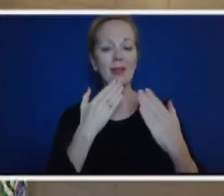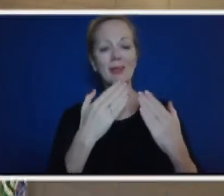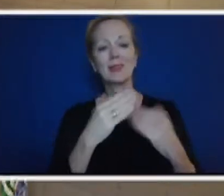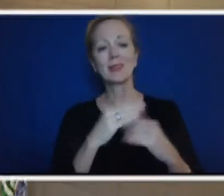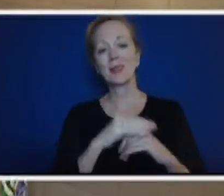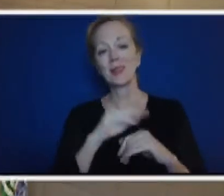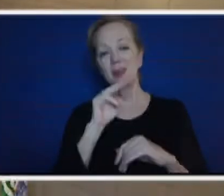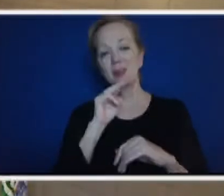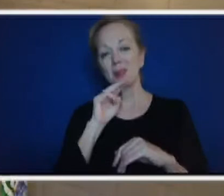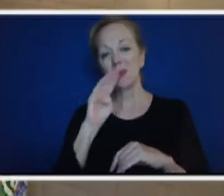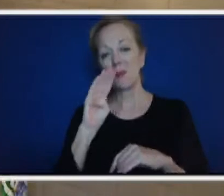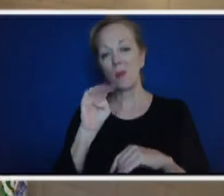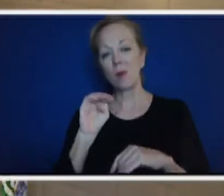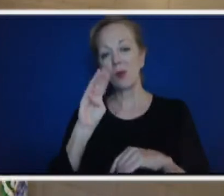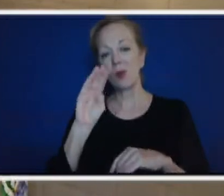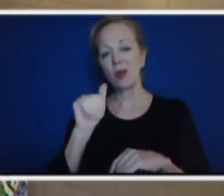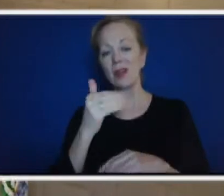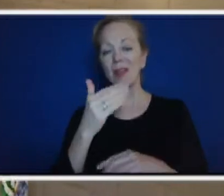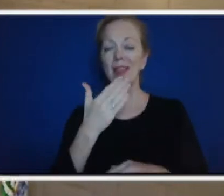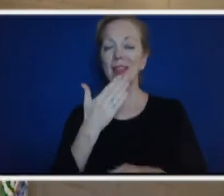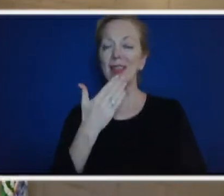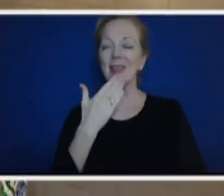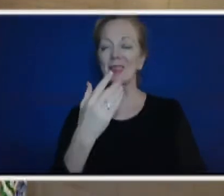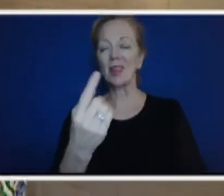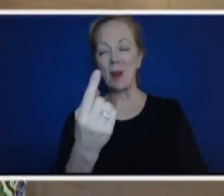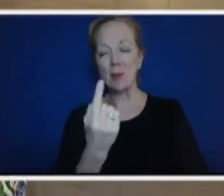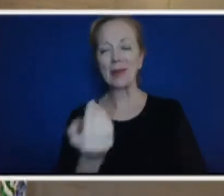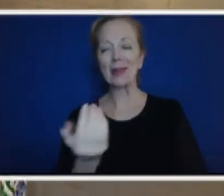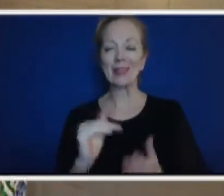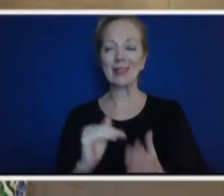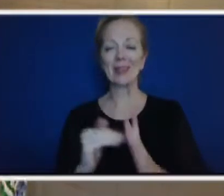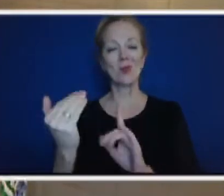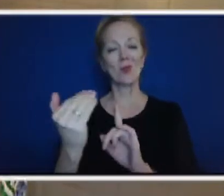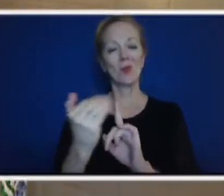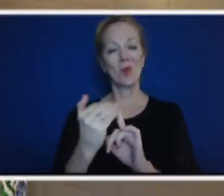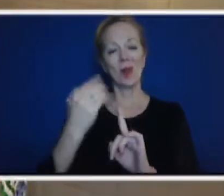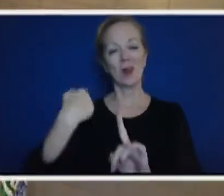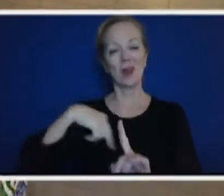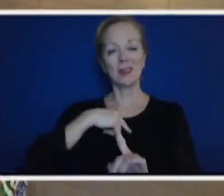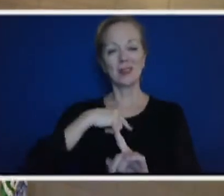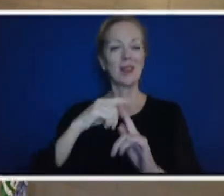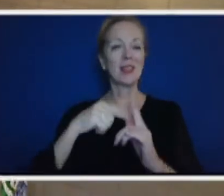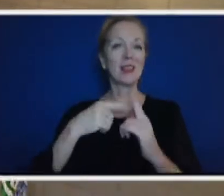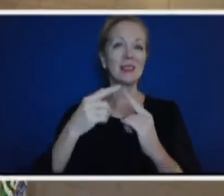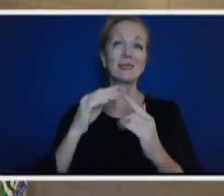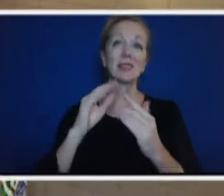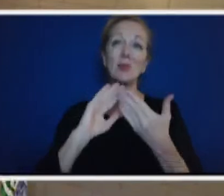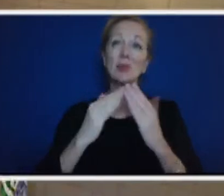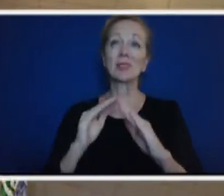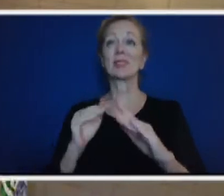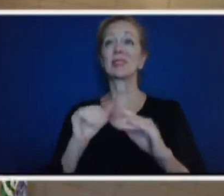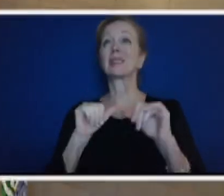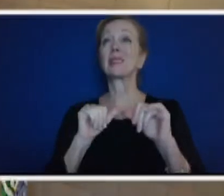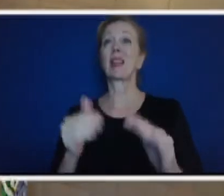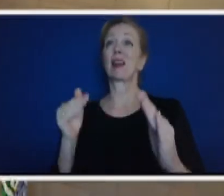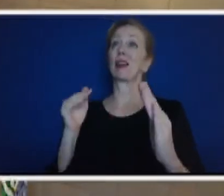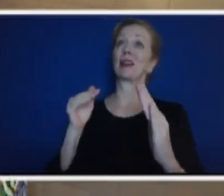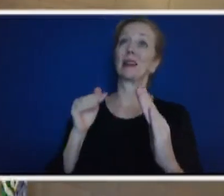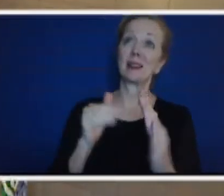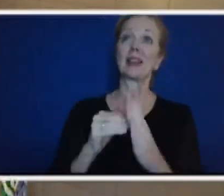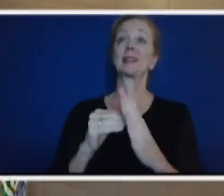I appreciate you coming up again, reminding us that the community is still against the height that was approved in